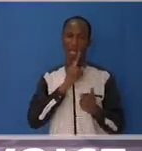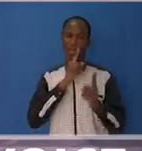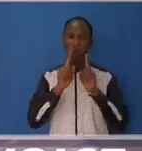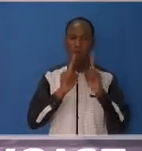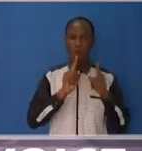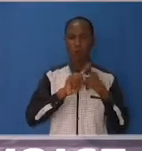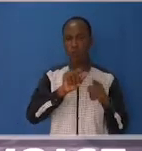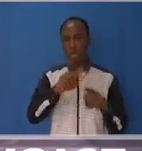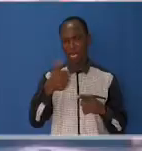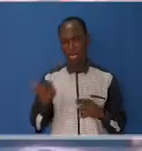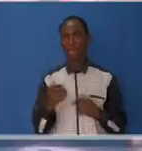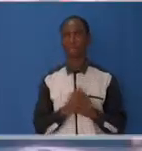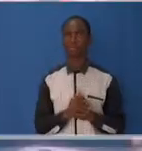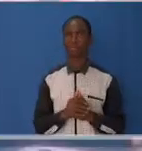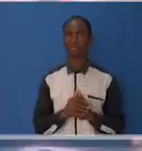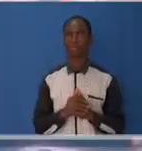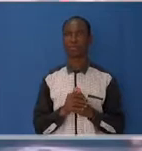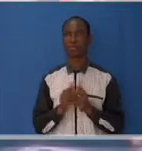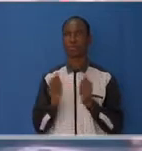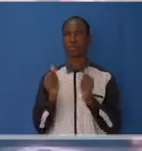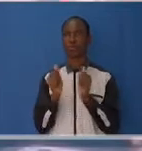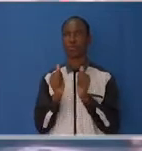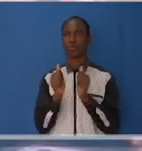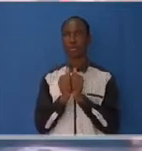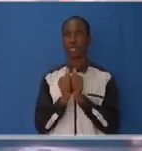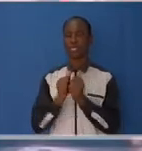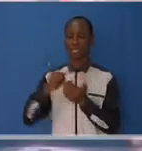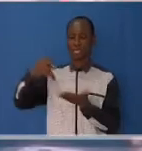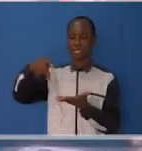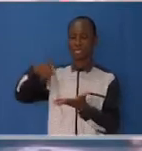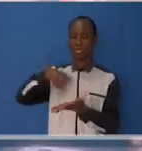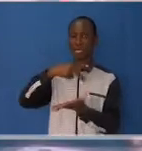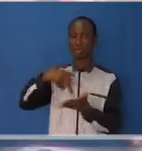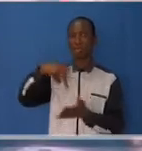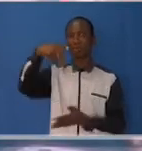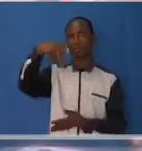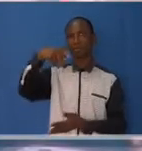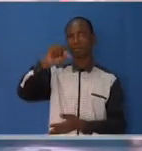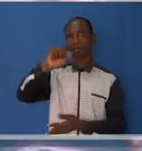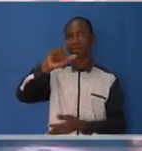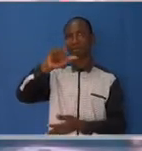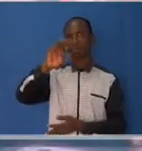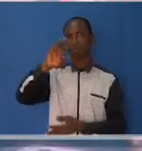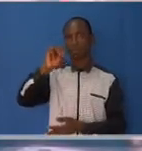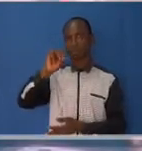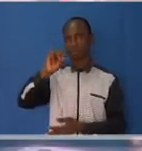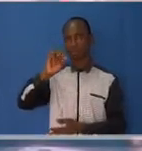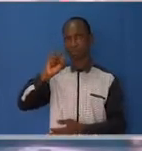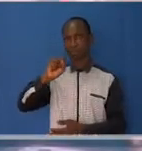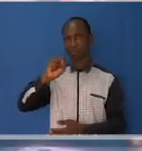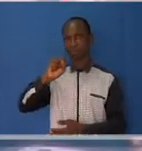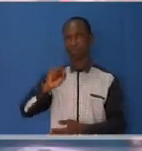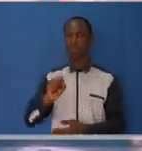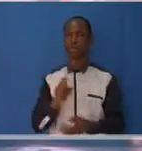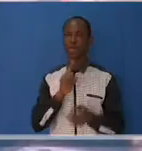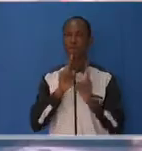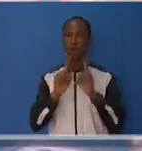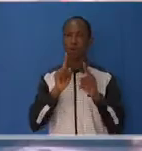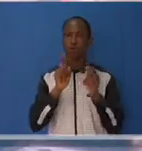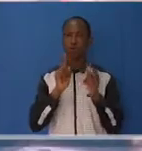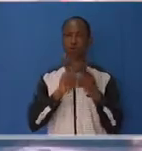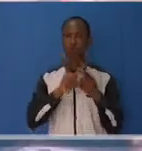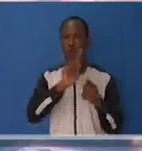psalms. He didn't say we should beat. Or we should point on organs. He says we should speak in psalms